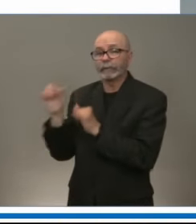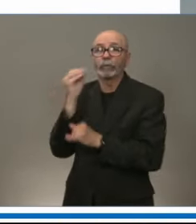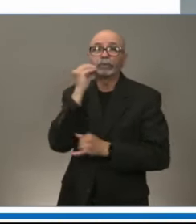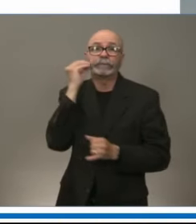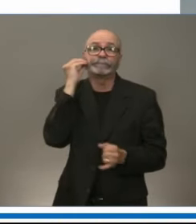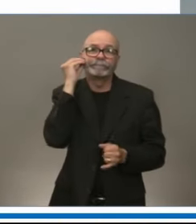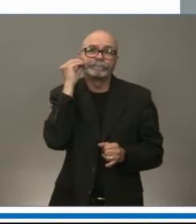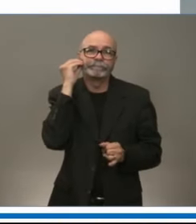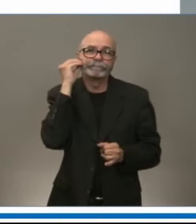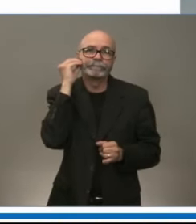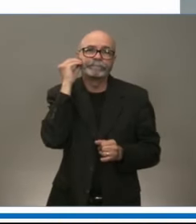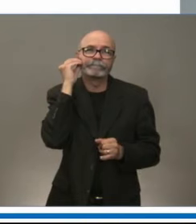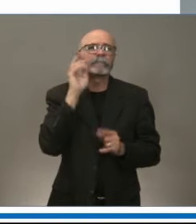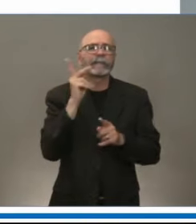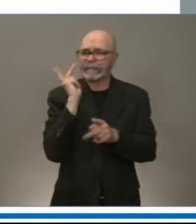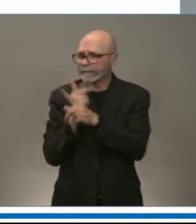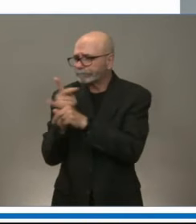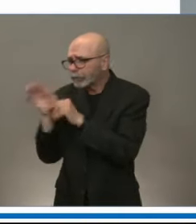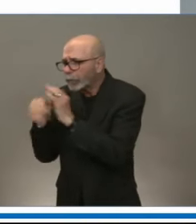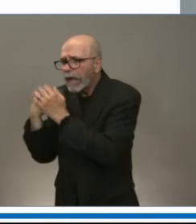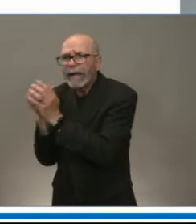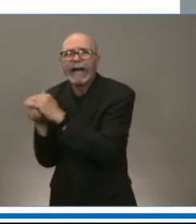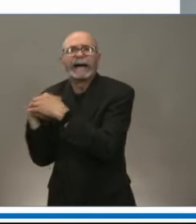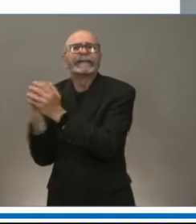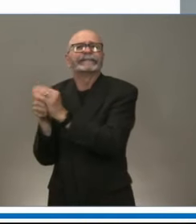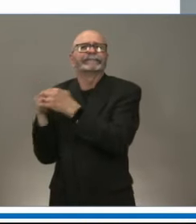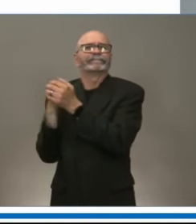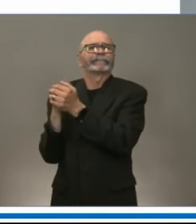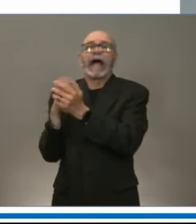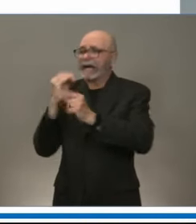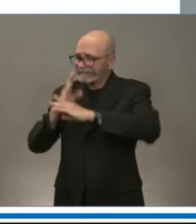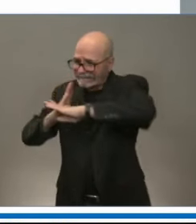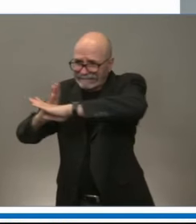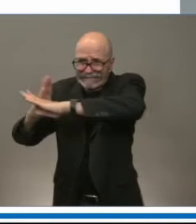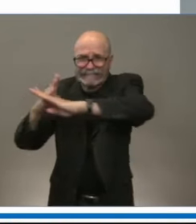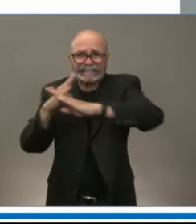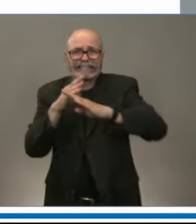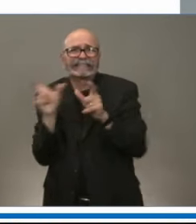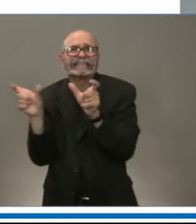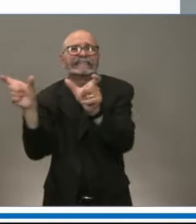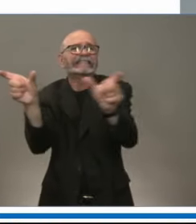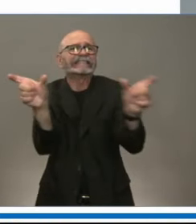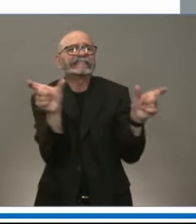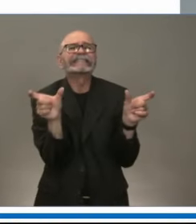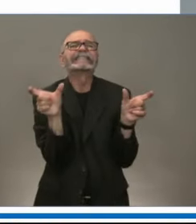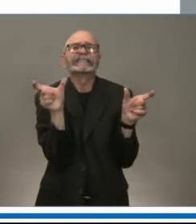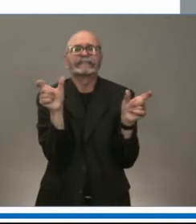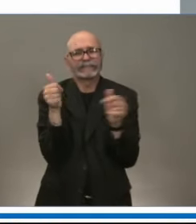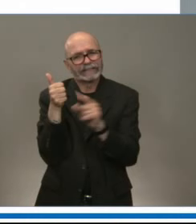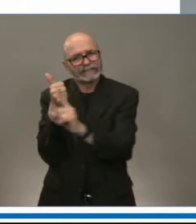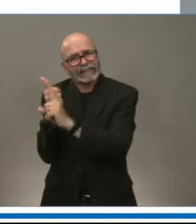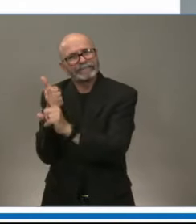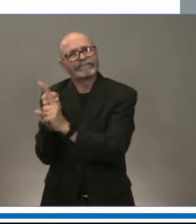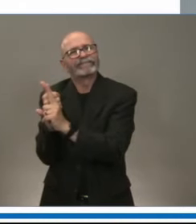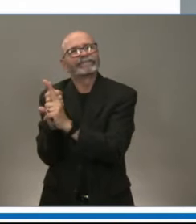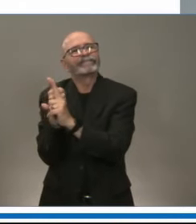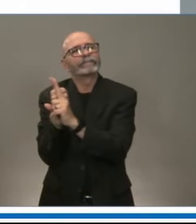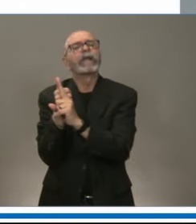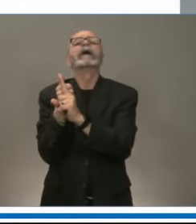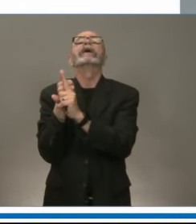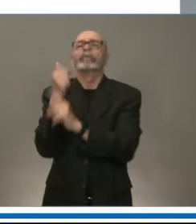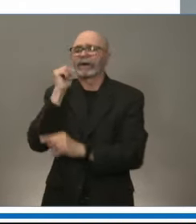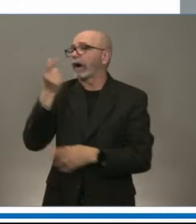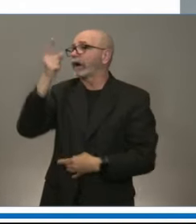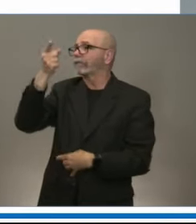washing and all those other methods of protecting yourself, we can minimize minimize the impact